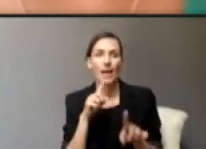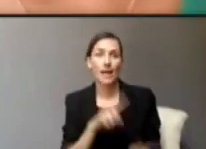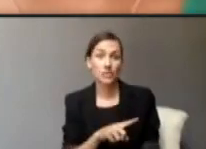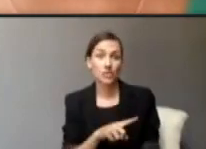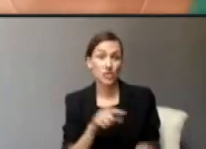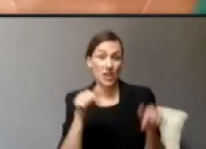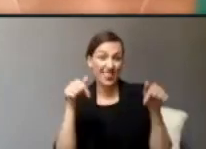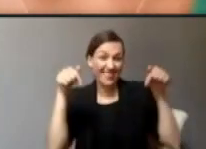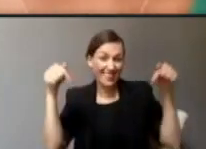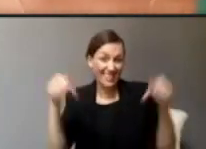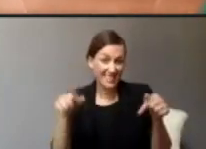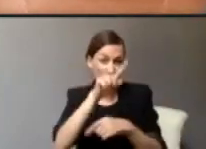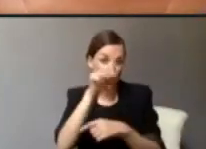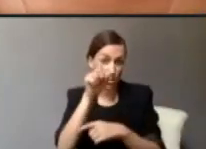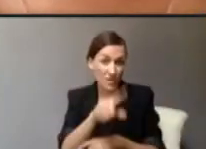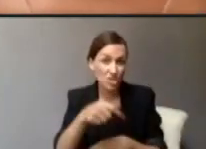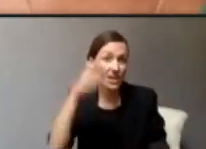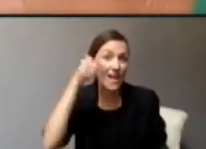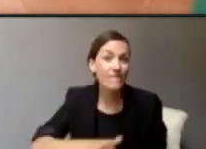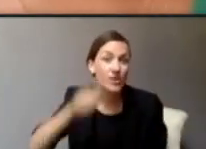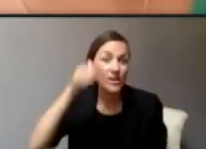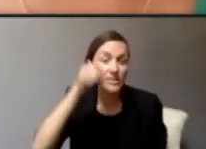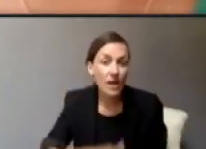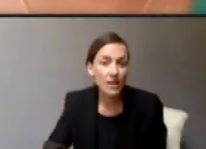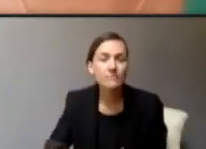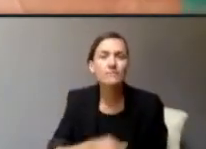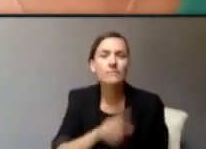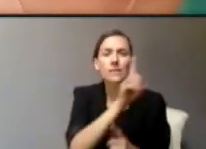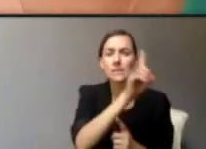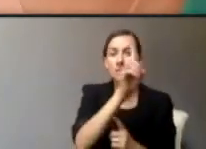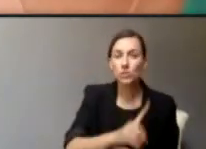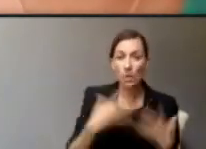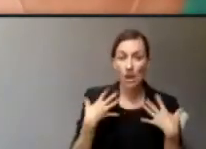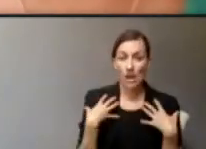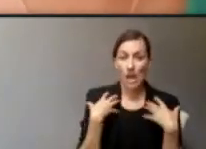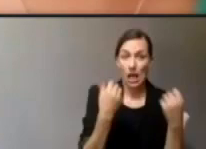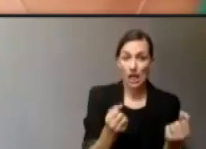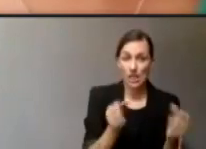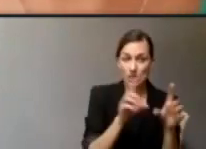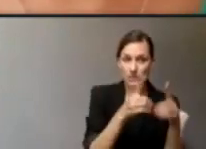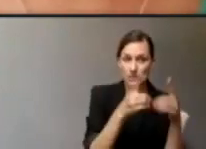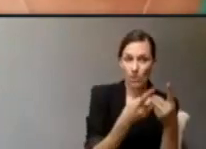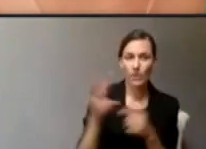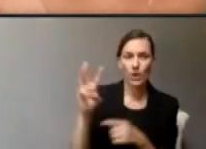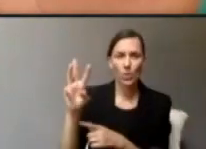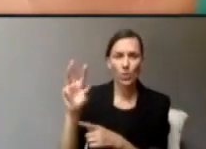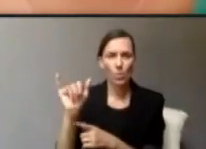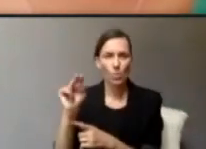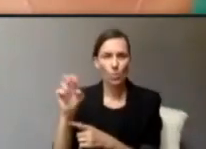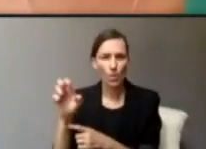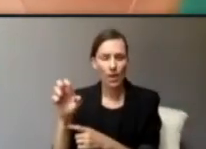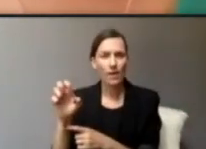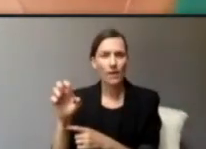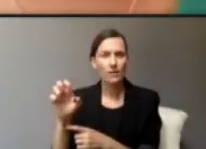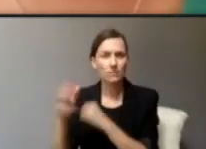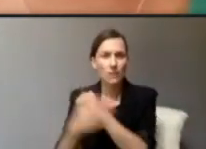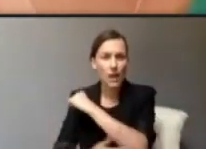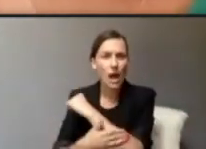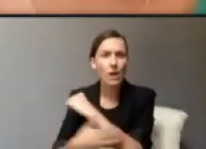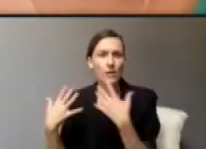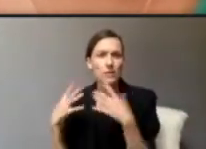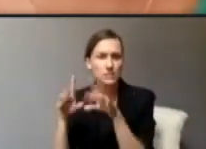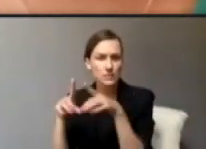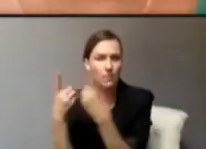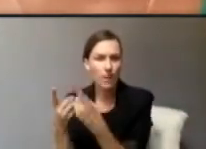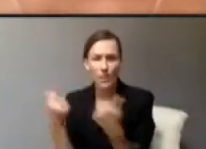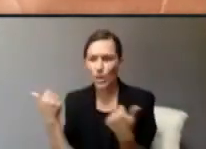week. What is the difference between the Detroit Health Department and the Wayne County Health Department? Because Detroit is in